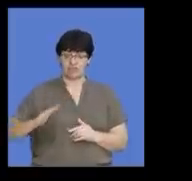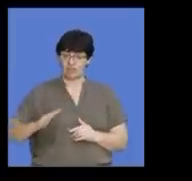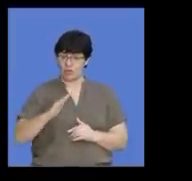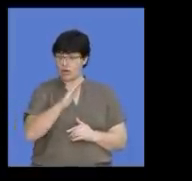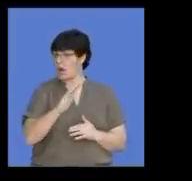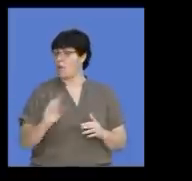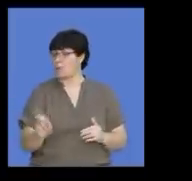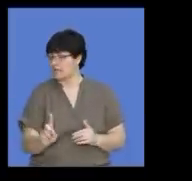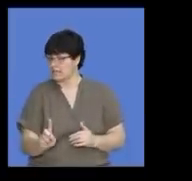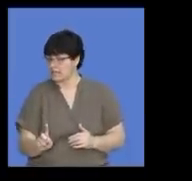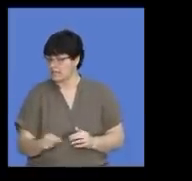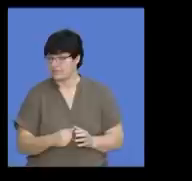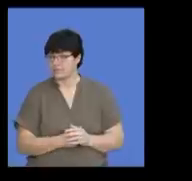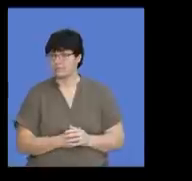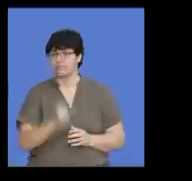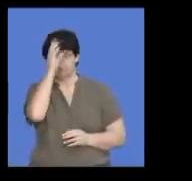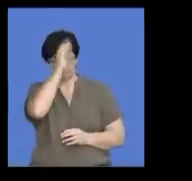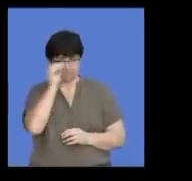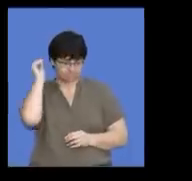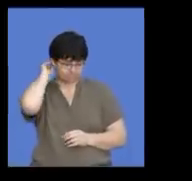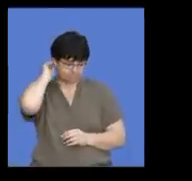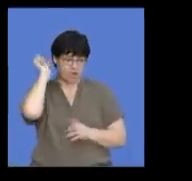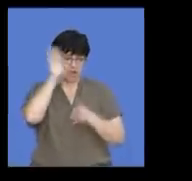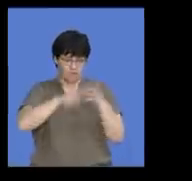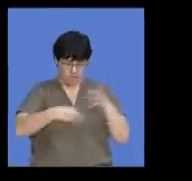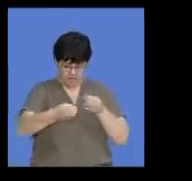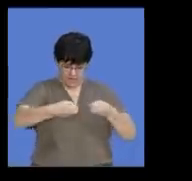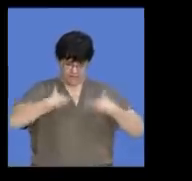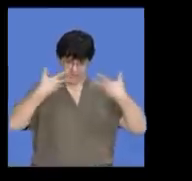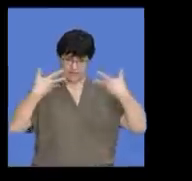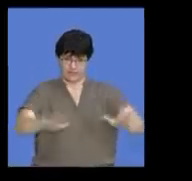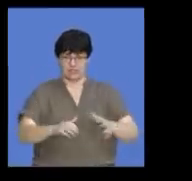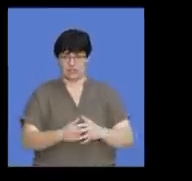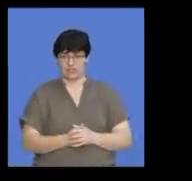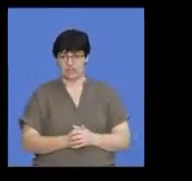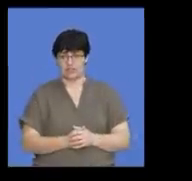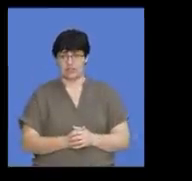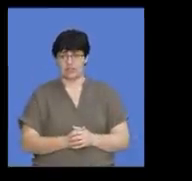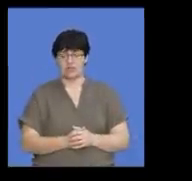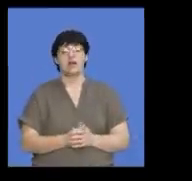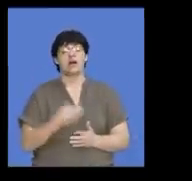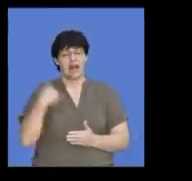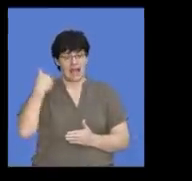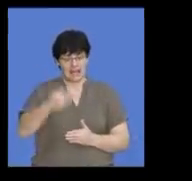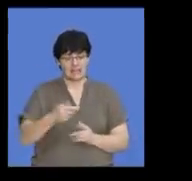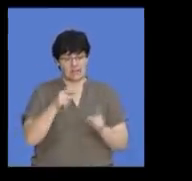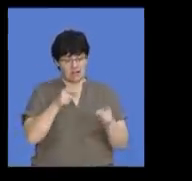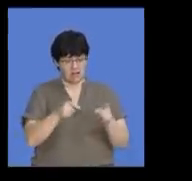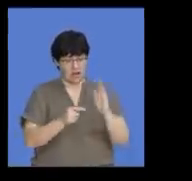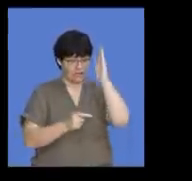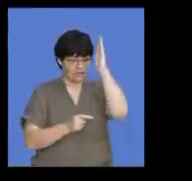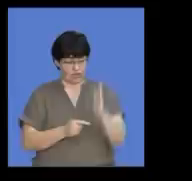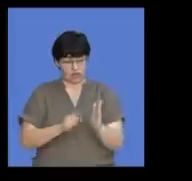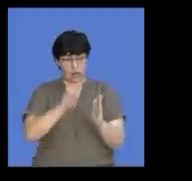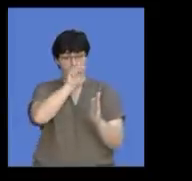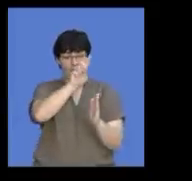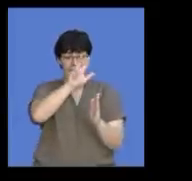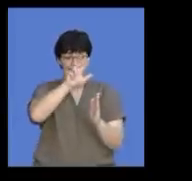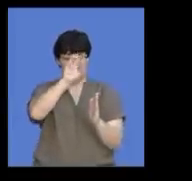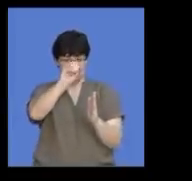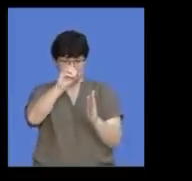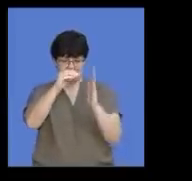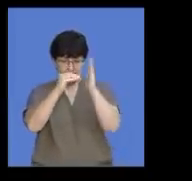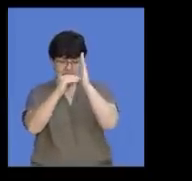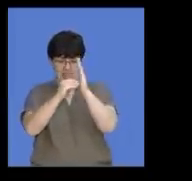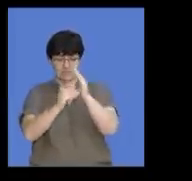as follows. Remember, the formula is always given. Vertical interval, which I've calculated at 180 meters,